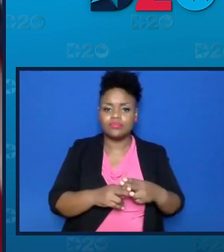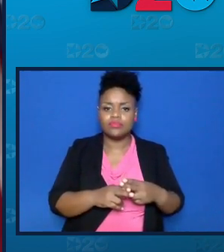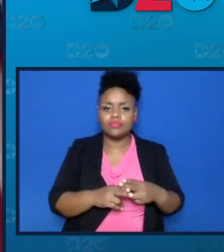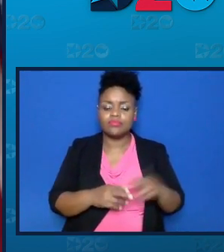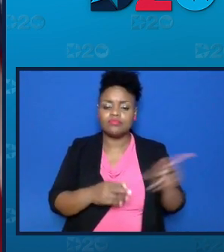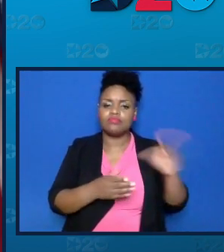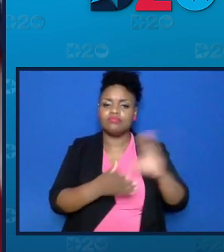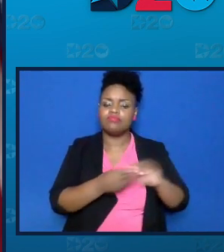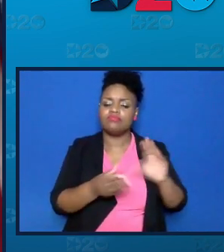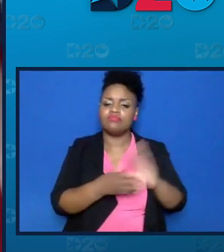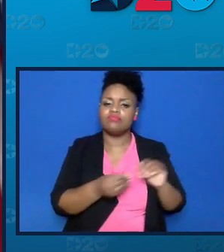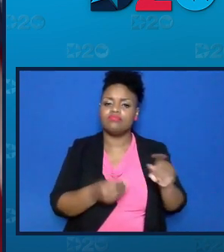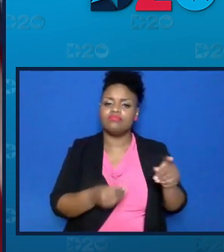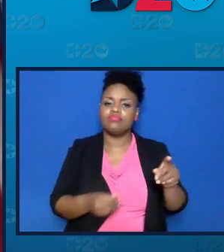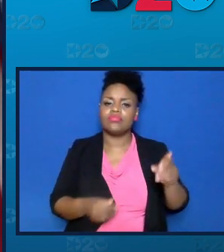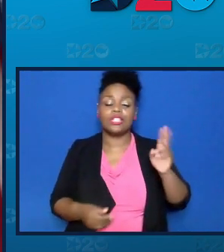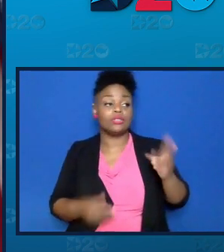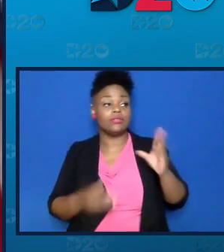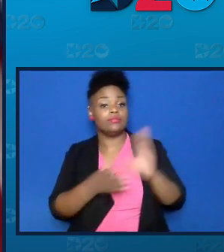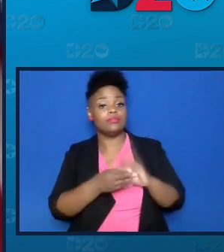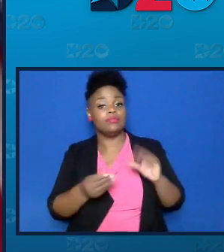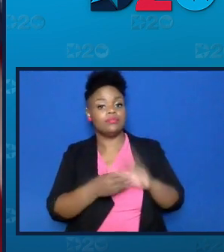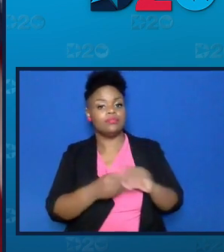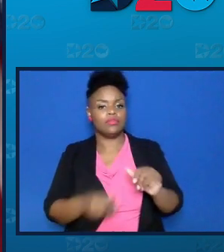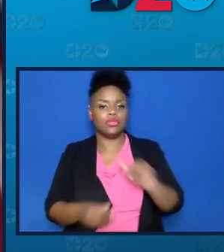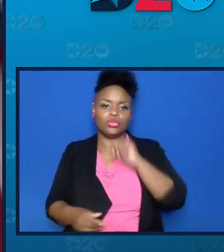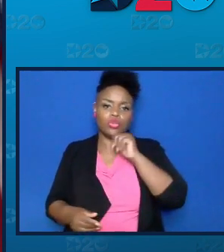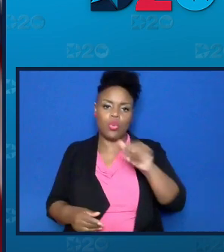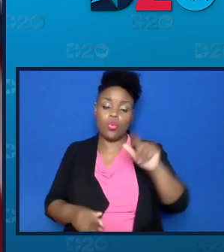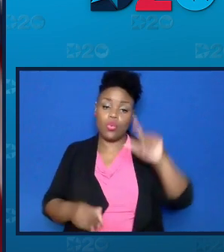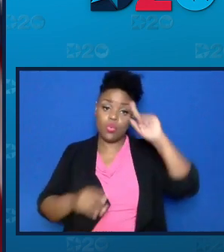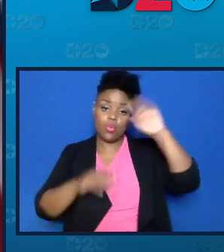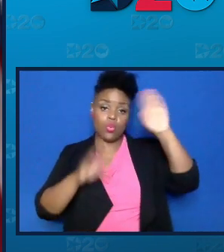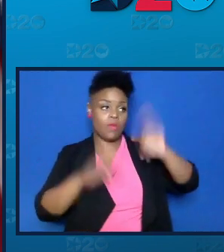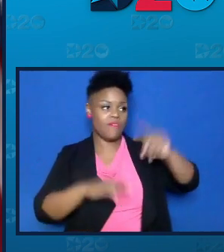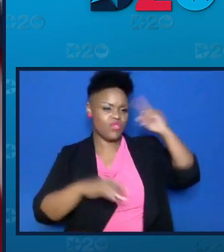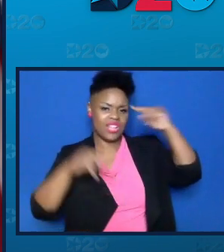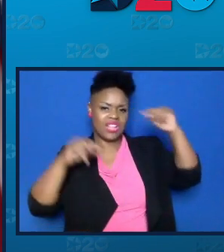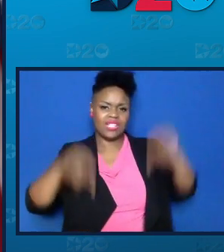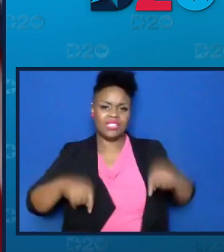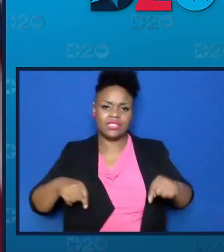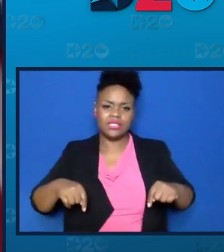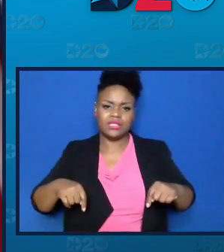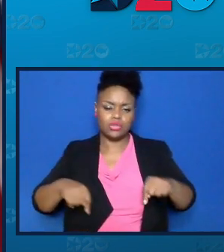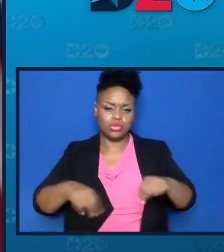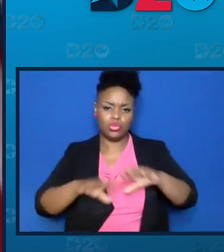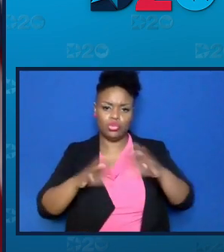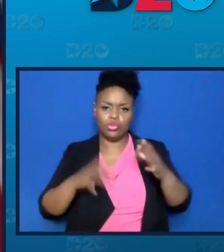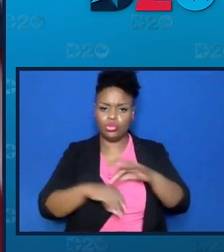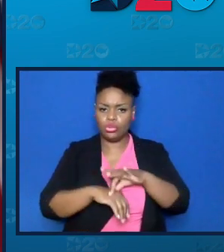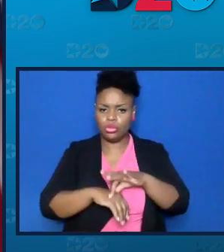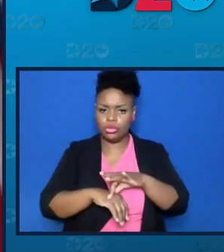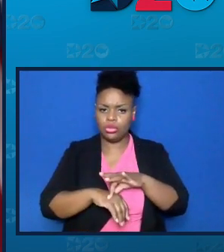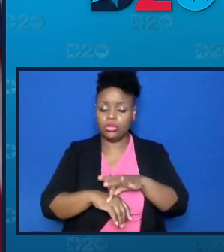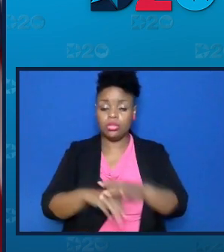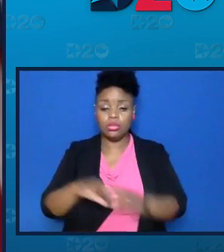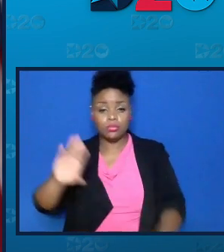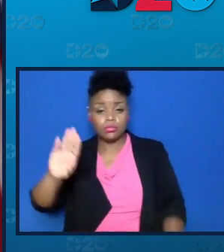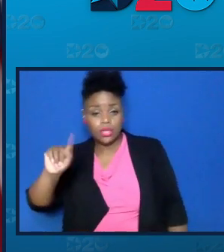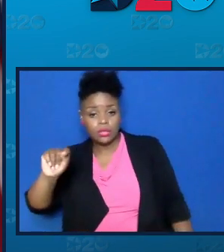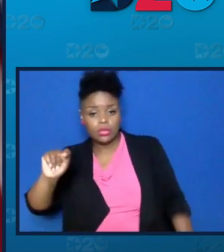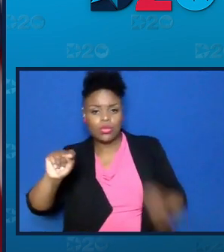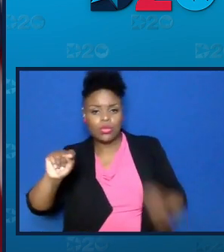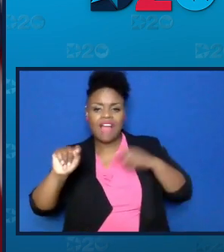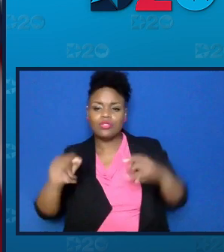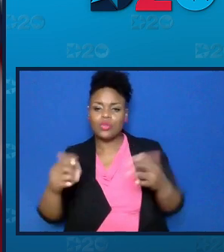grave, but then, once in a lifetime, the longed-for tidal wave of justice can rise up